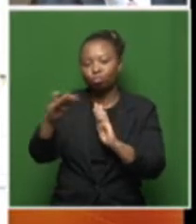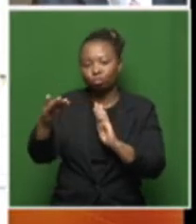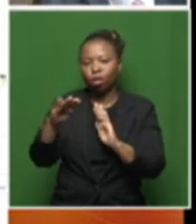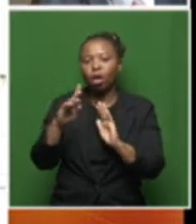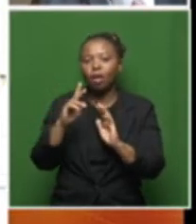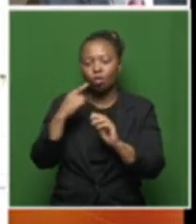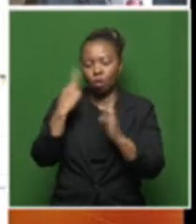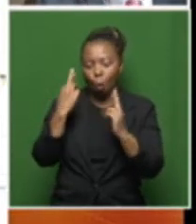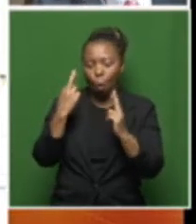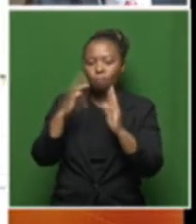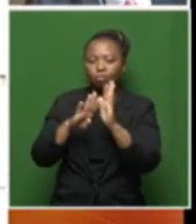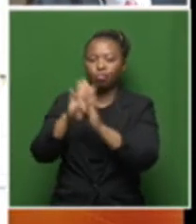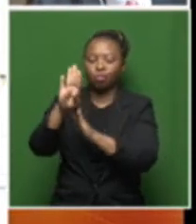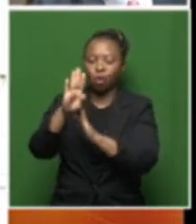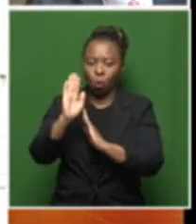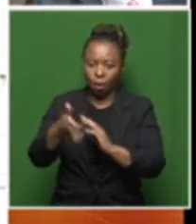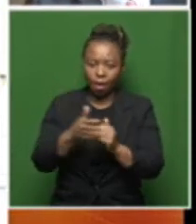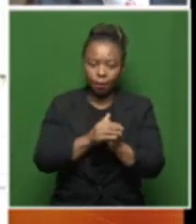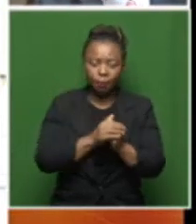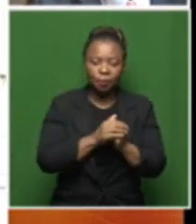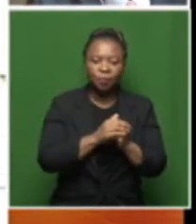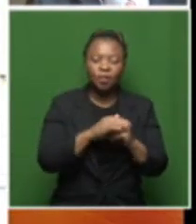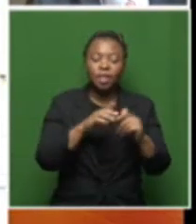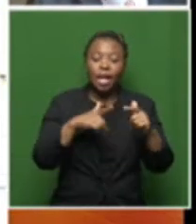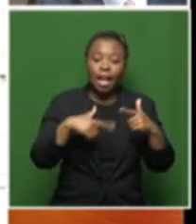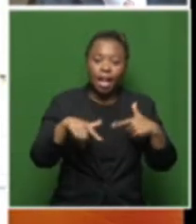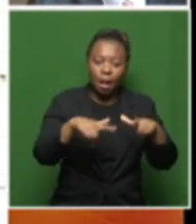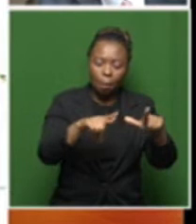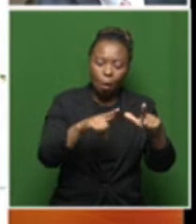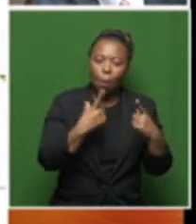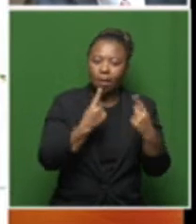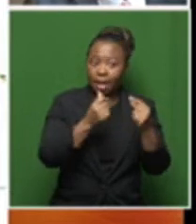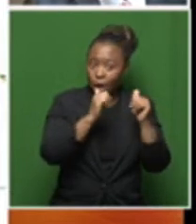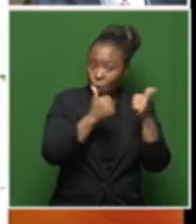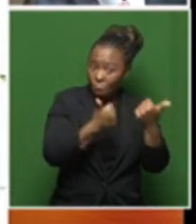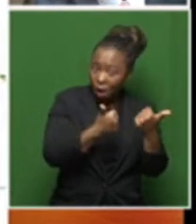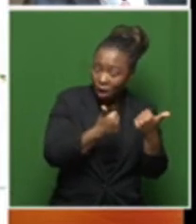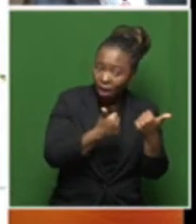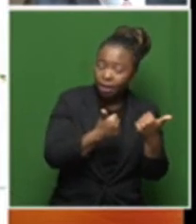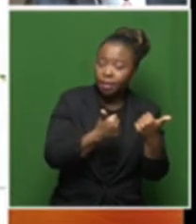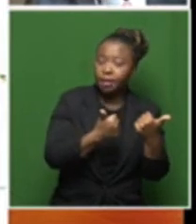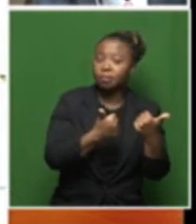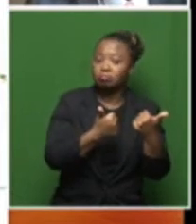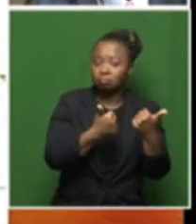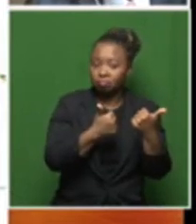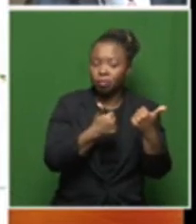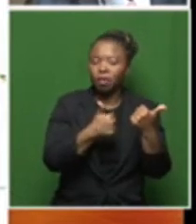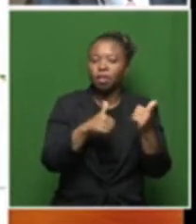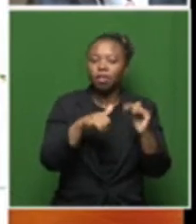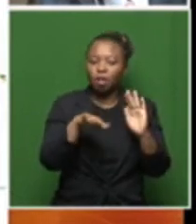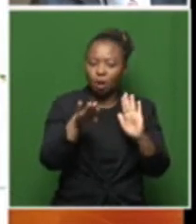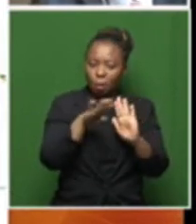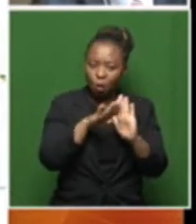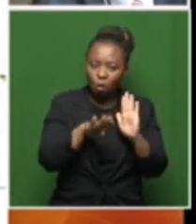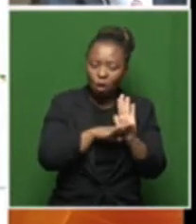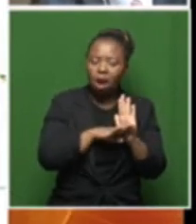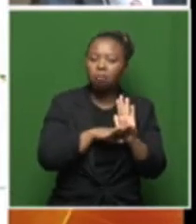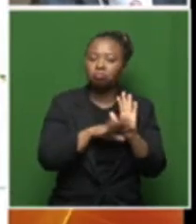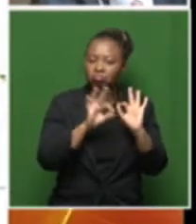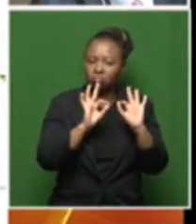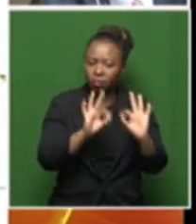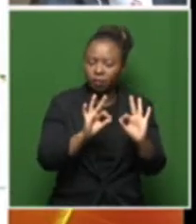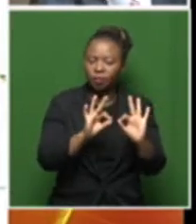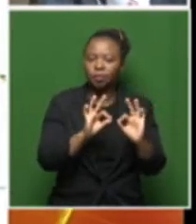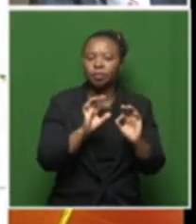well. Limpopo has done consistently well with a very pointed program where their